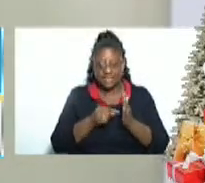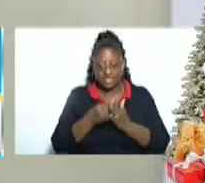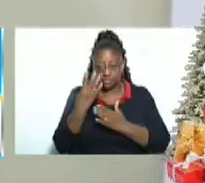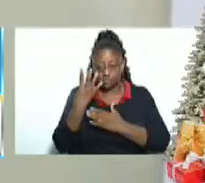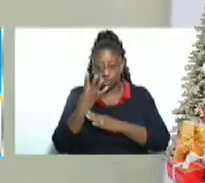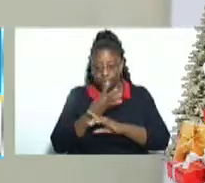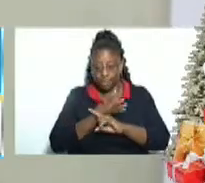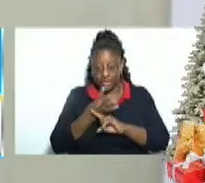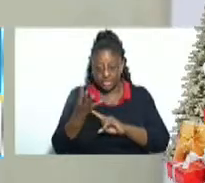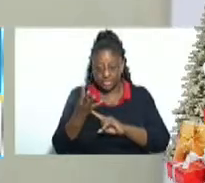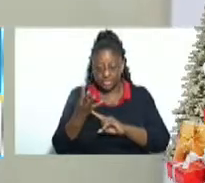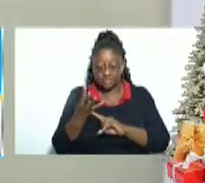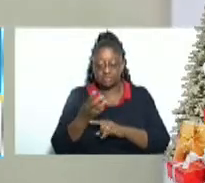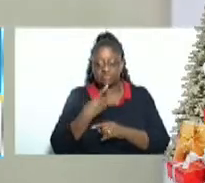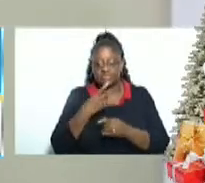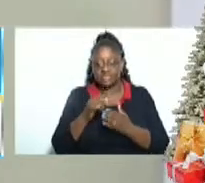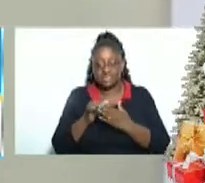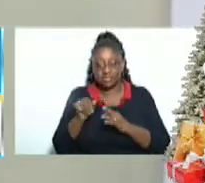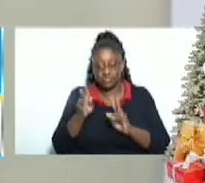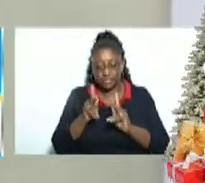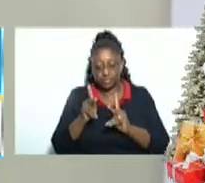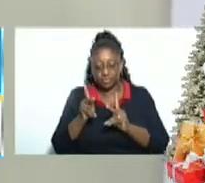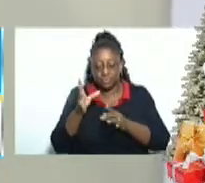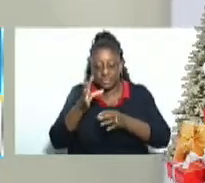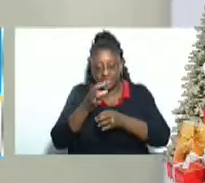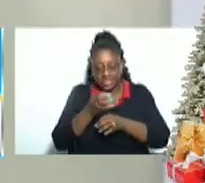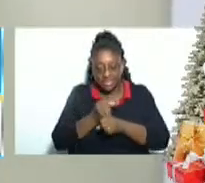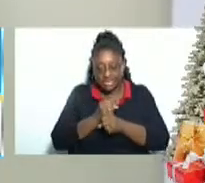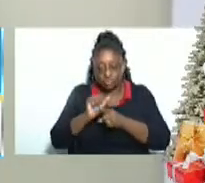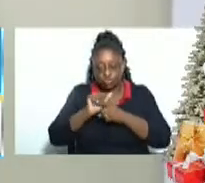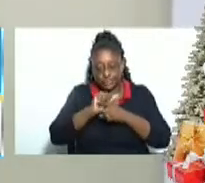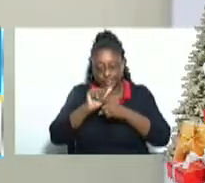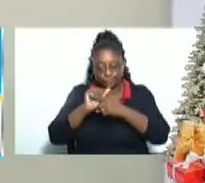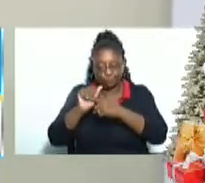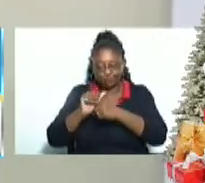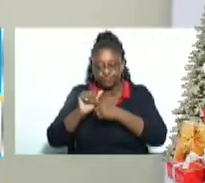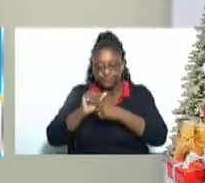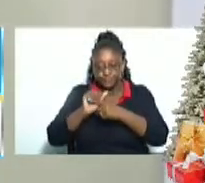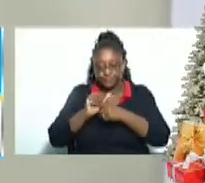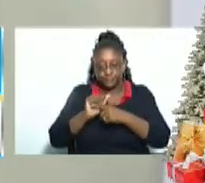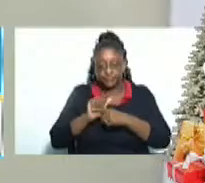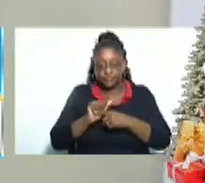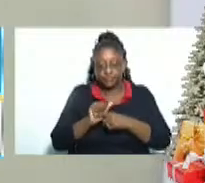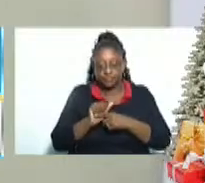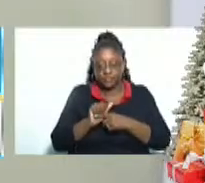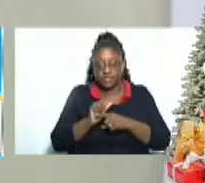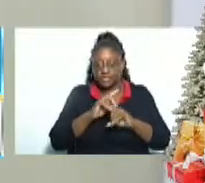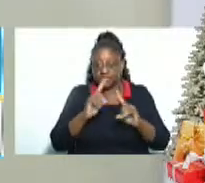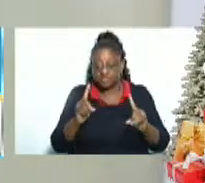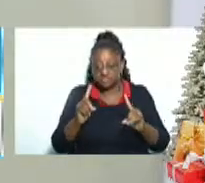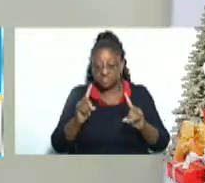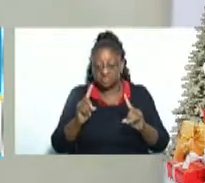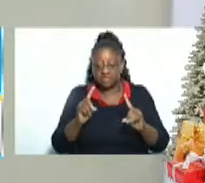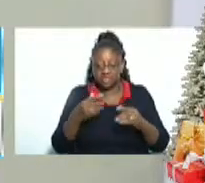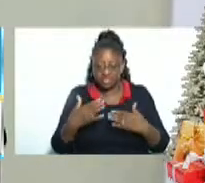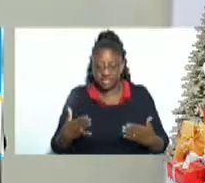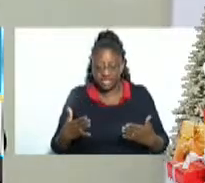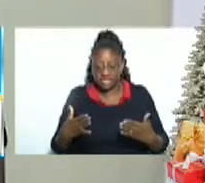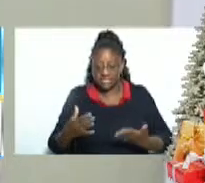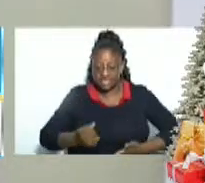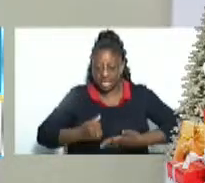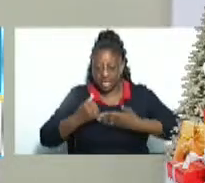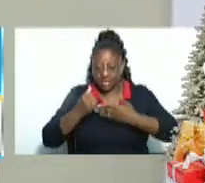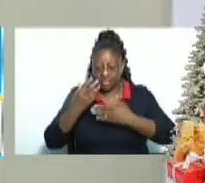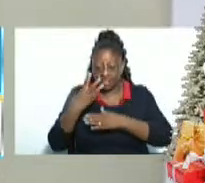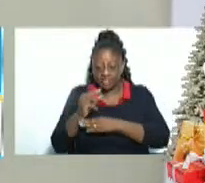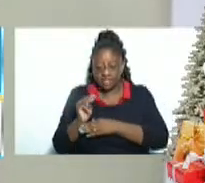program, participants receive rigorous training in a diverse array of subjects designed to equip